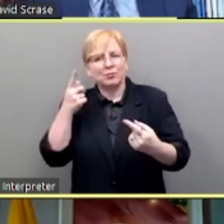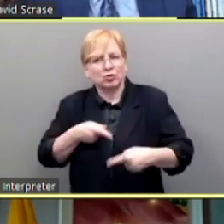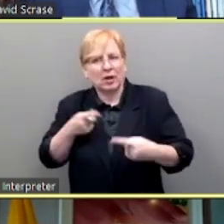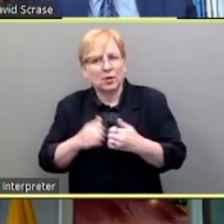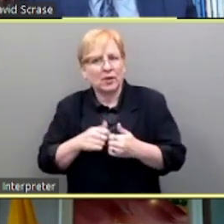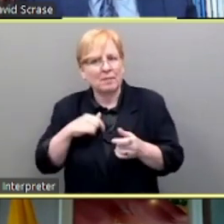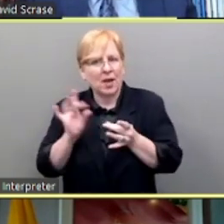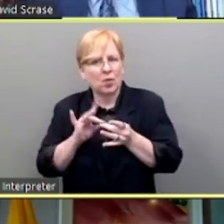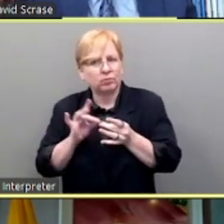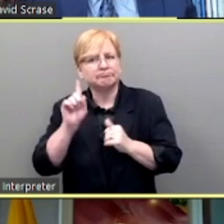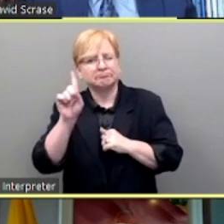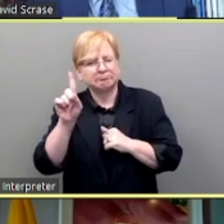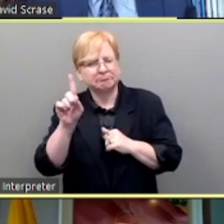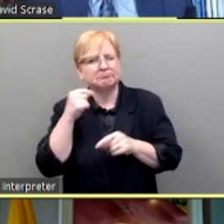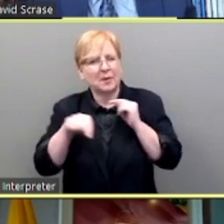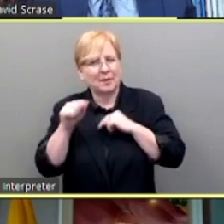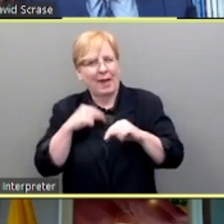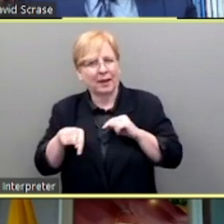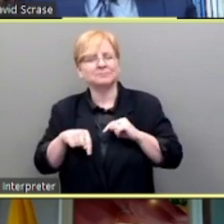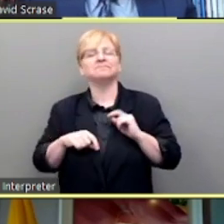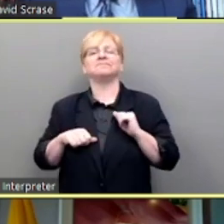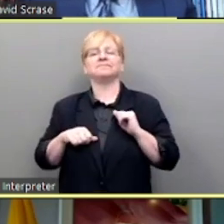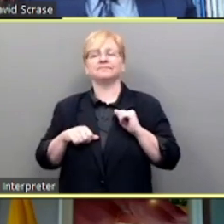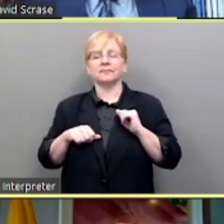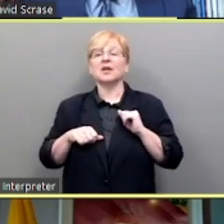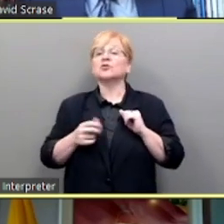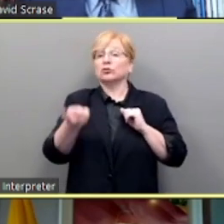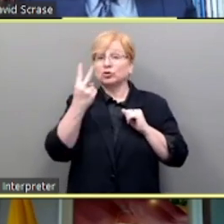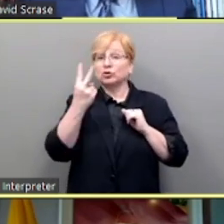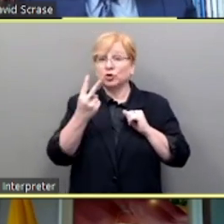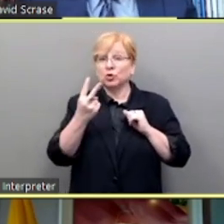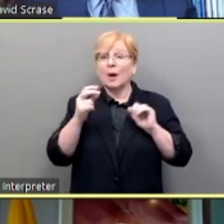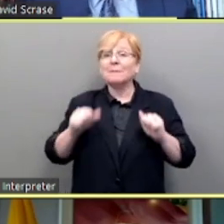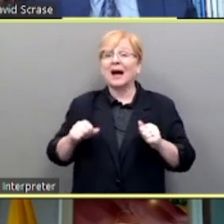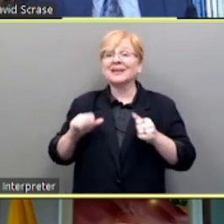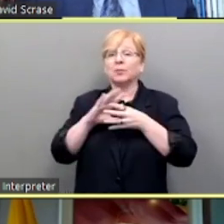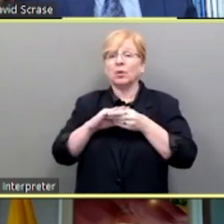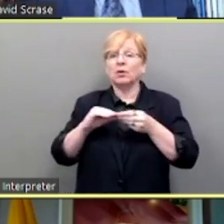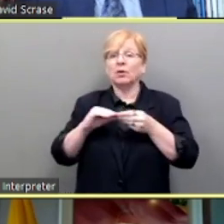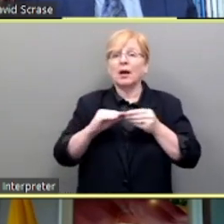where vaccinated people don't have to wear masks, that is correct,